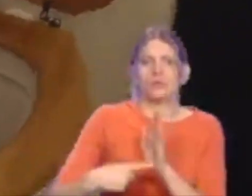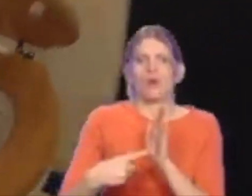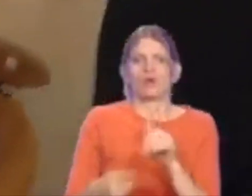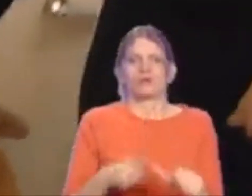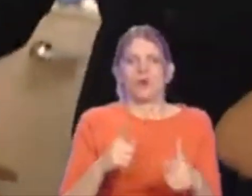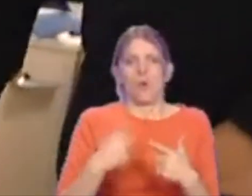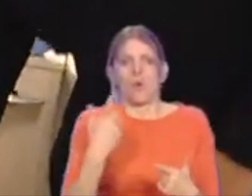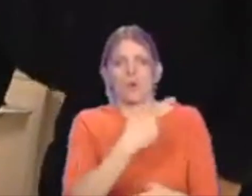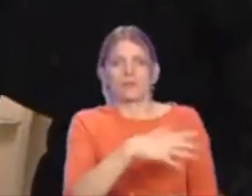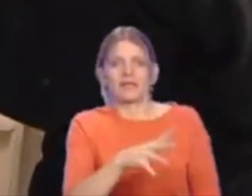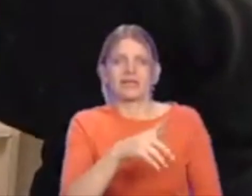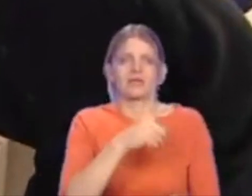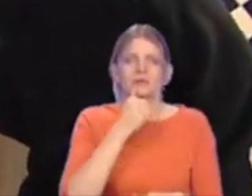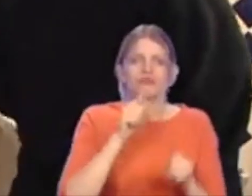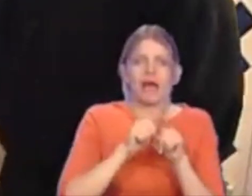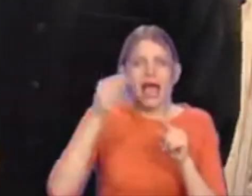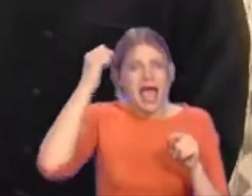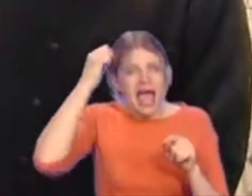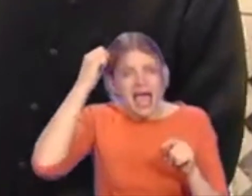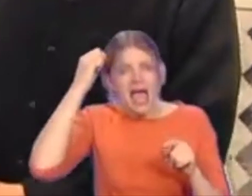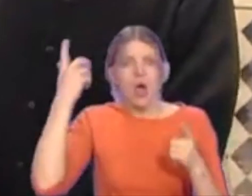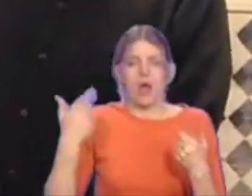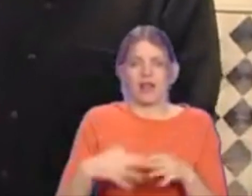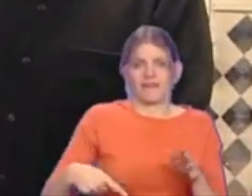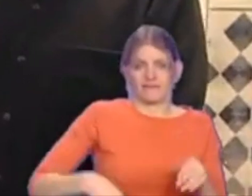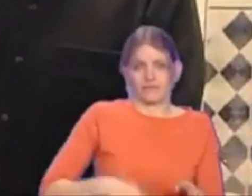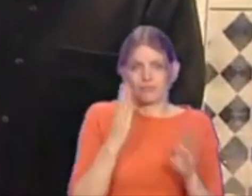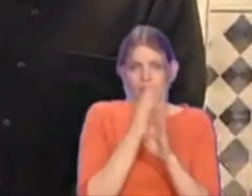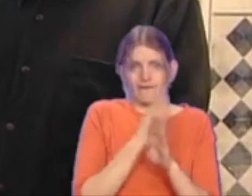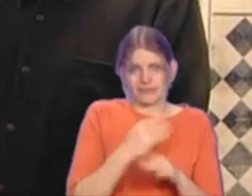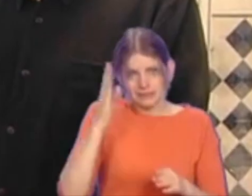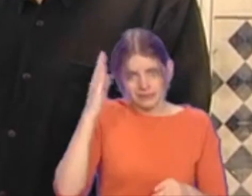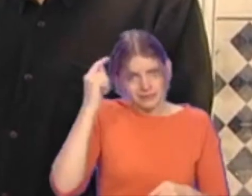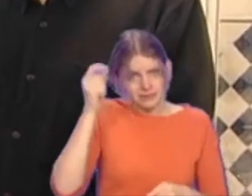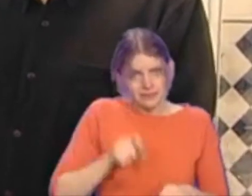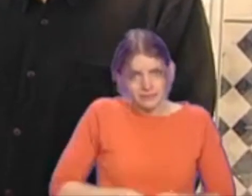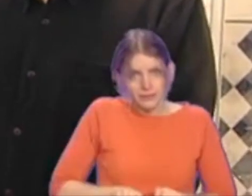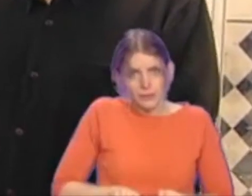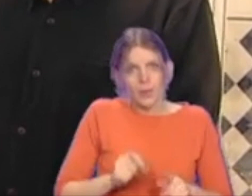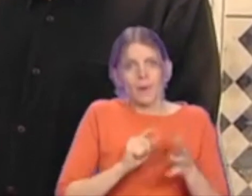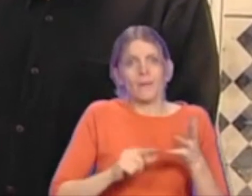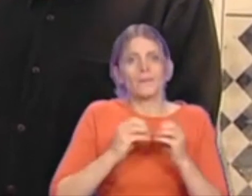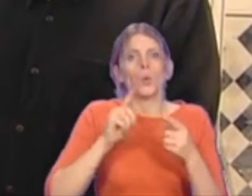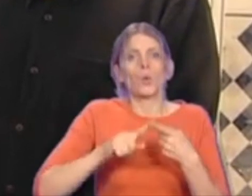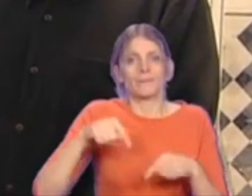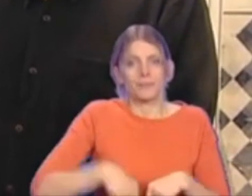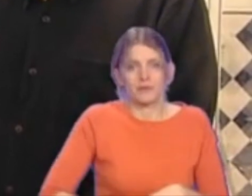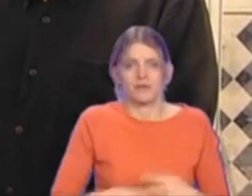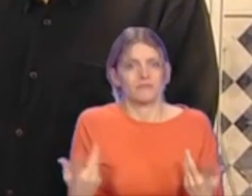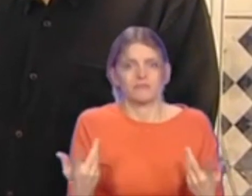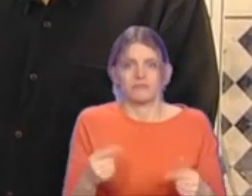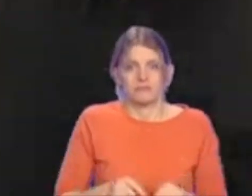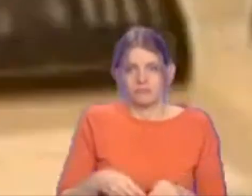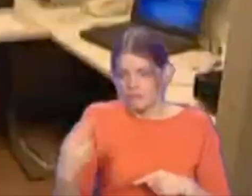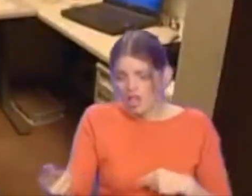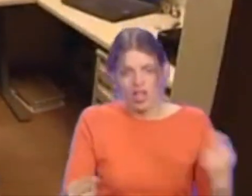If you are going to use the hair technique, leaving a pube or a hair from your head on the toilet seat can be a great trap because people aren't expecting to see